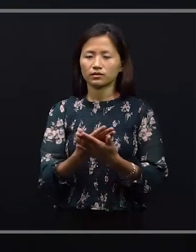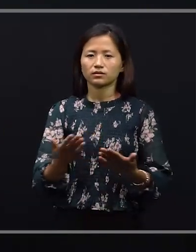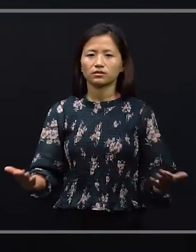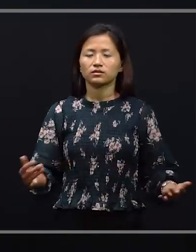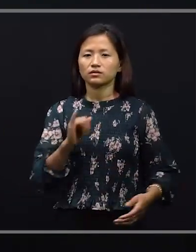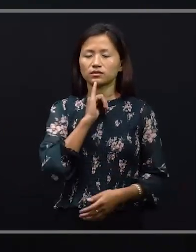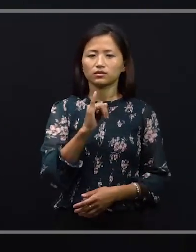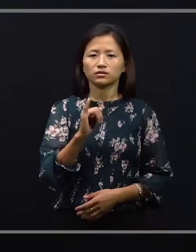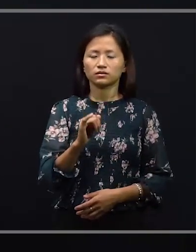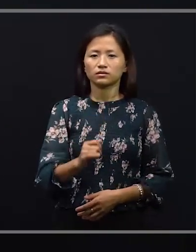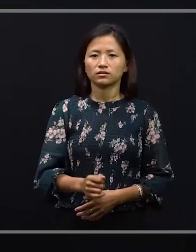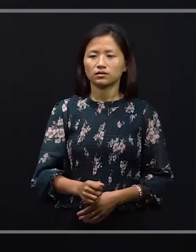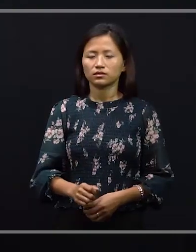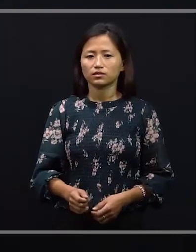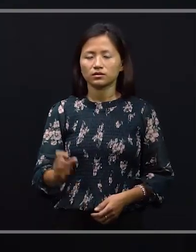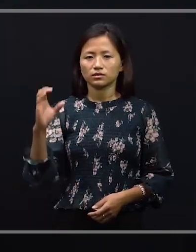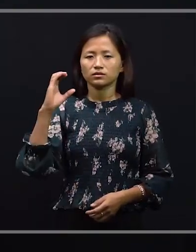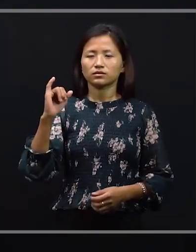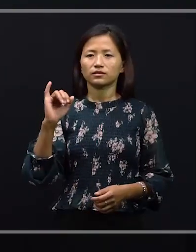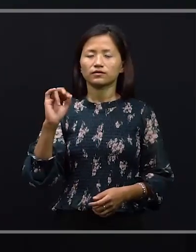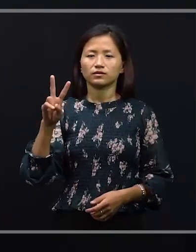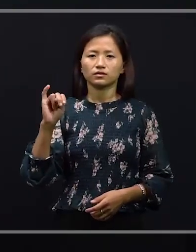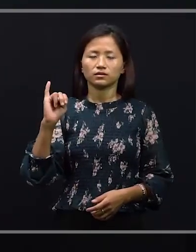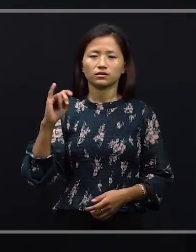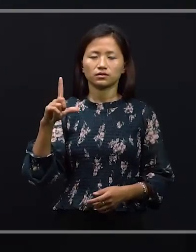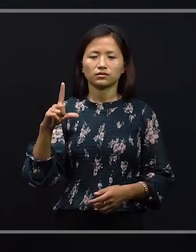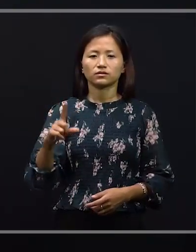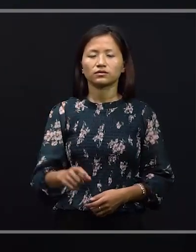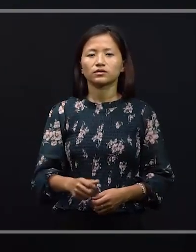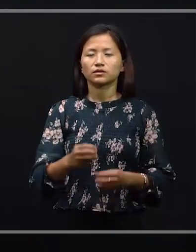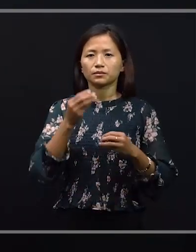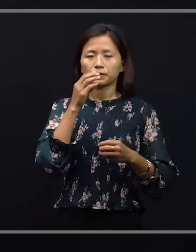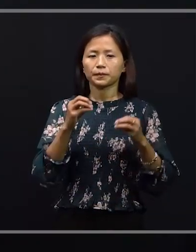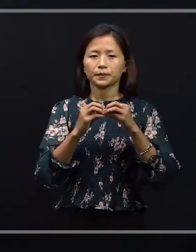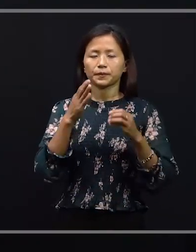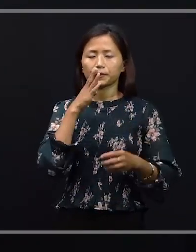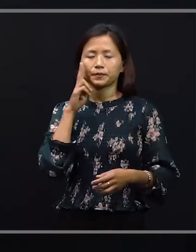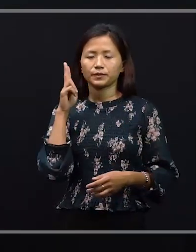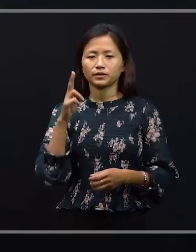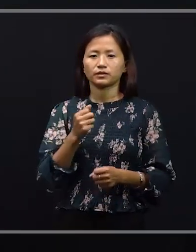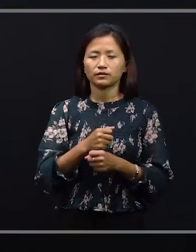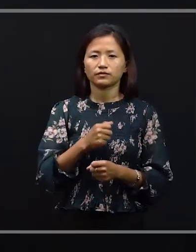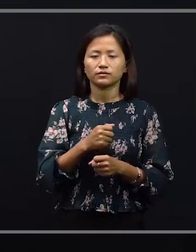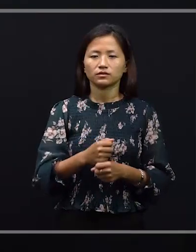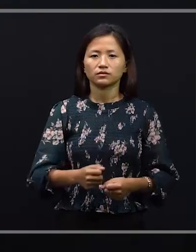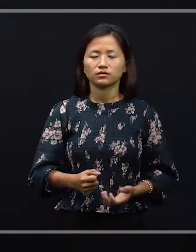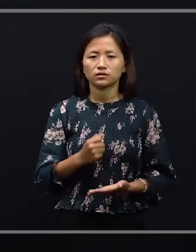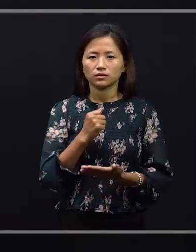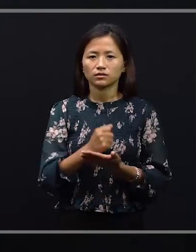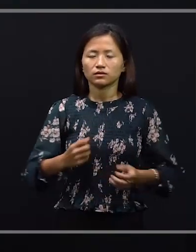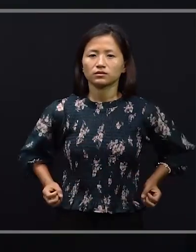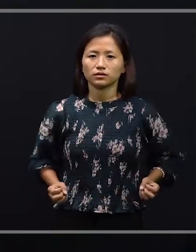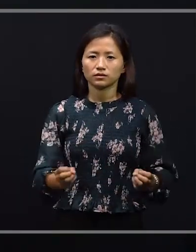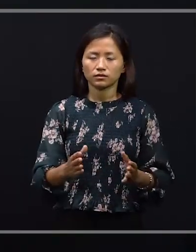when this civil disobedience movement was going on, the British government, they decided to go for this first round